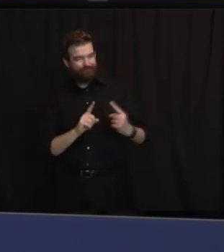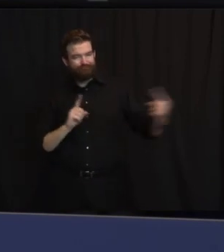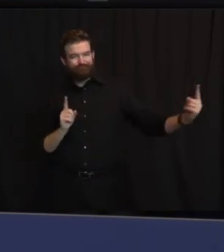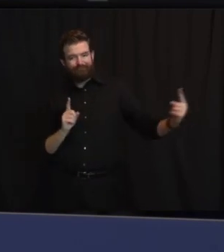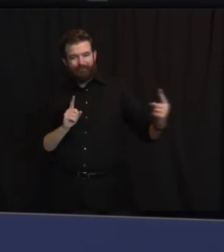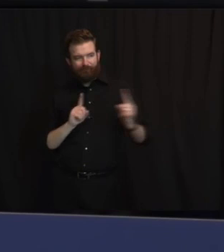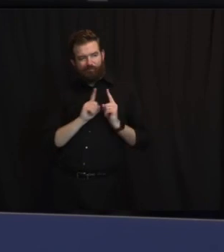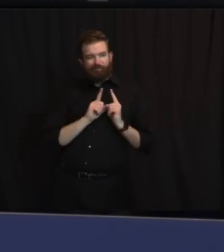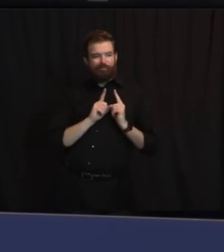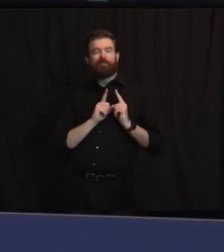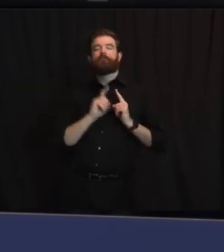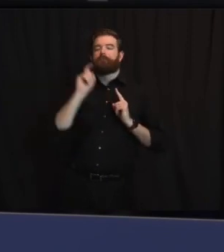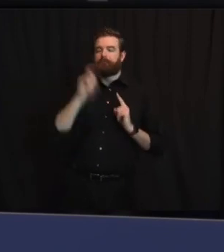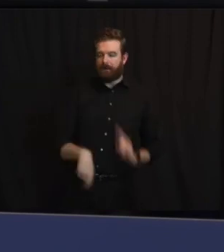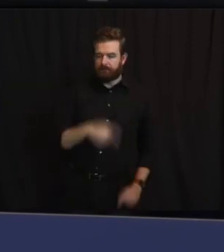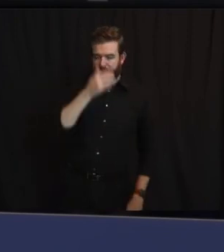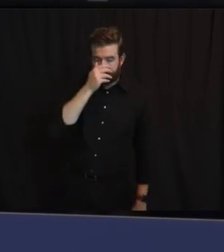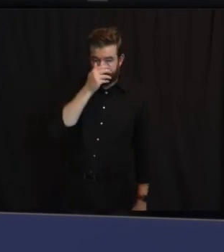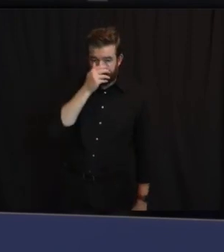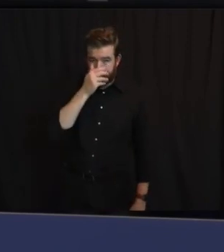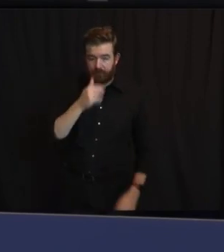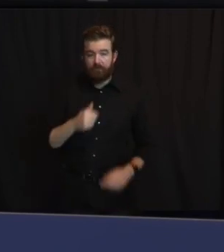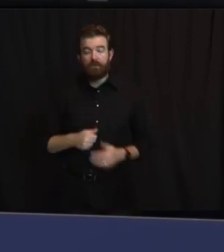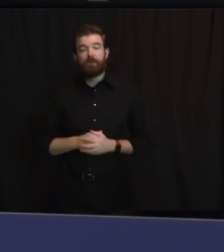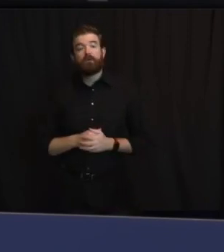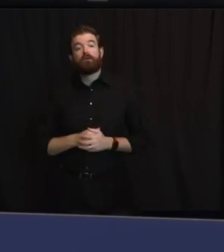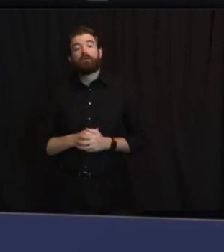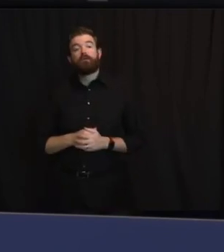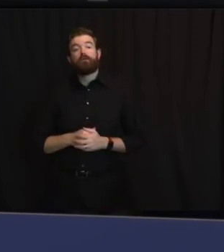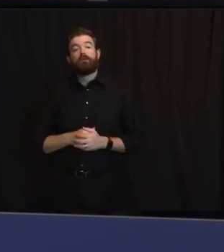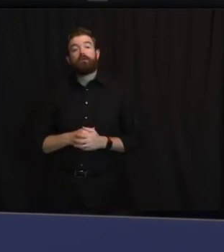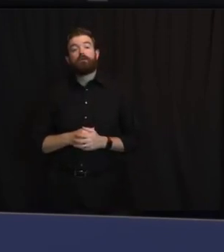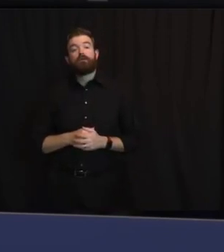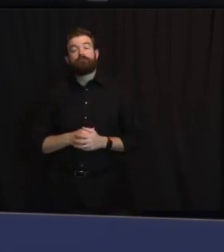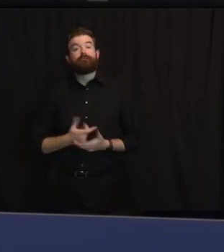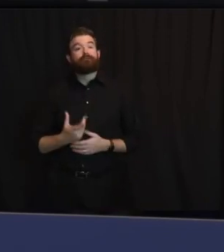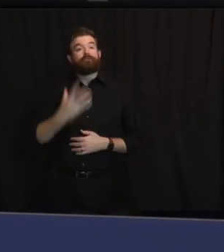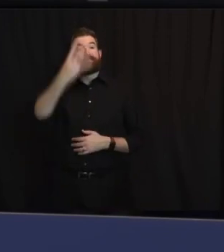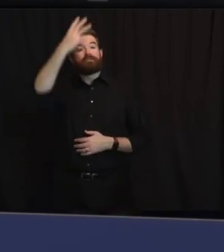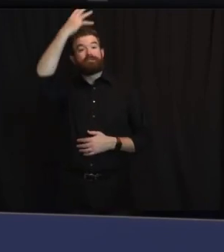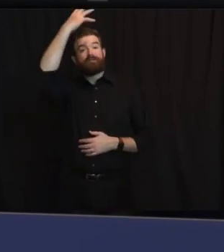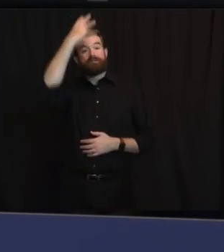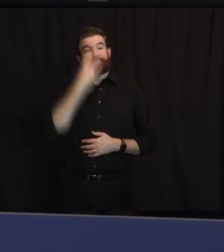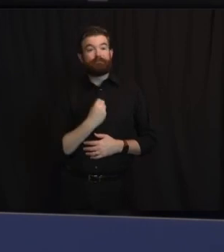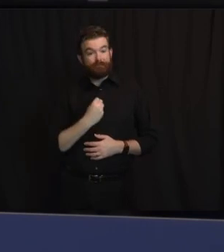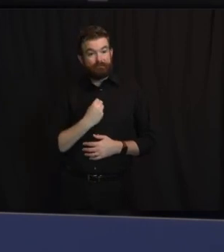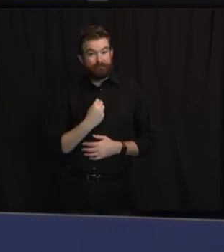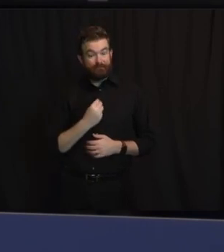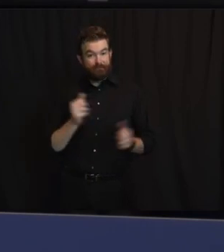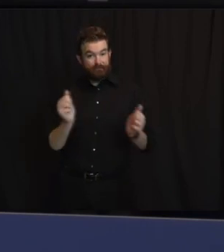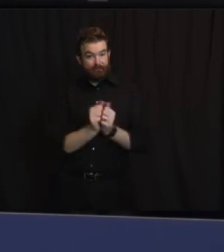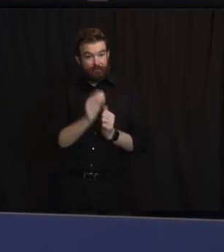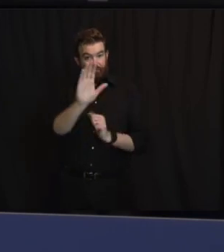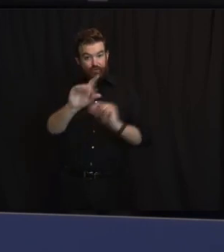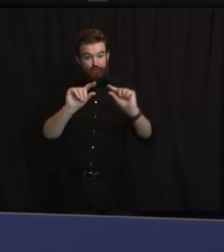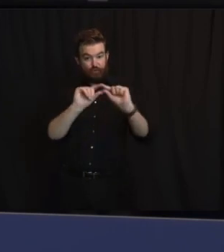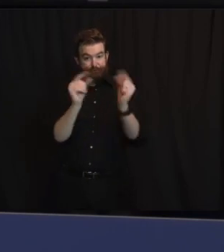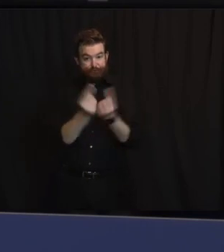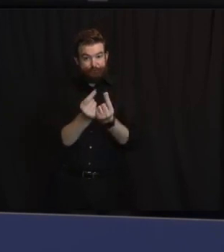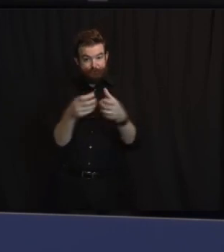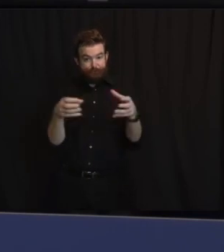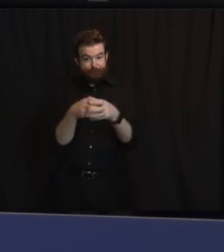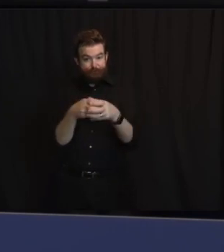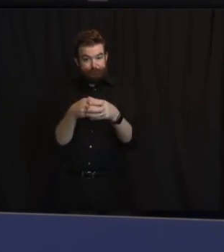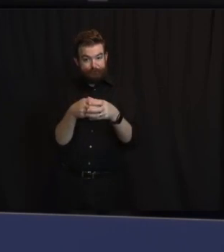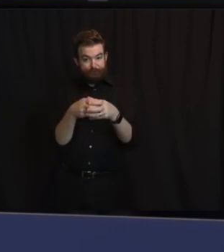required to mask when they are in their bunk or within their assigned cohort. So camps must have a policy in the event that